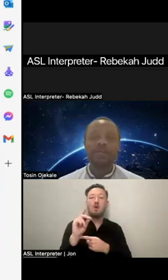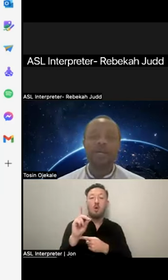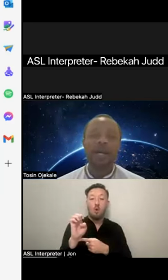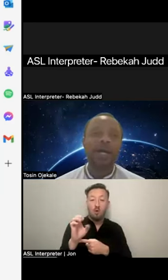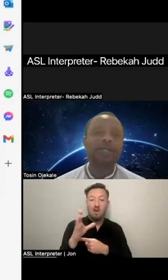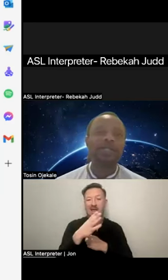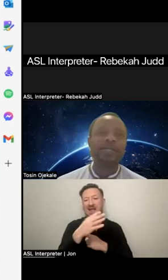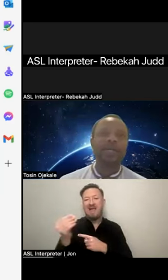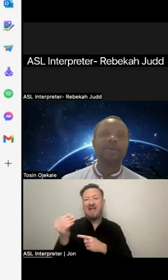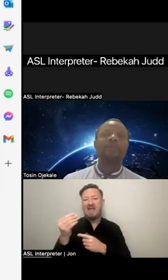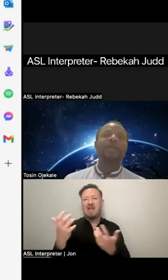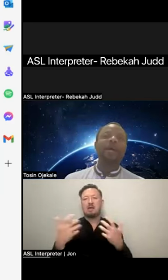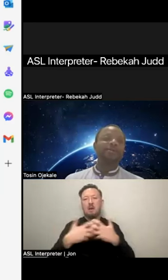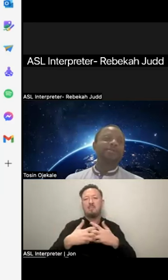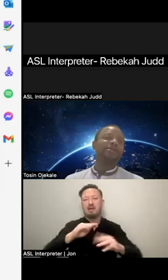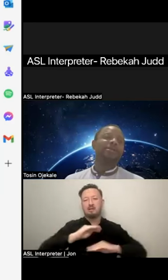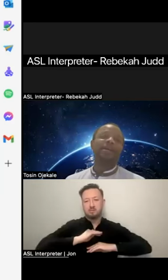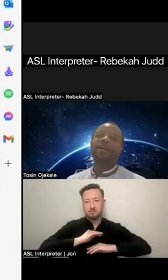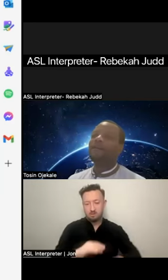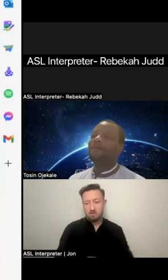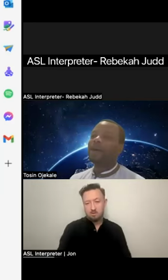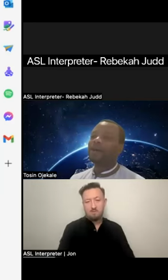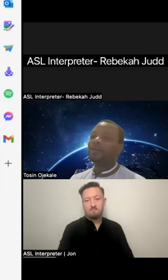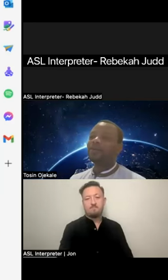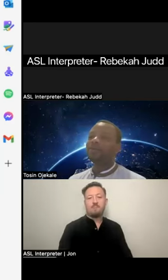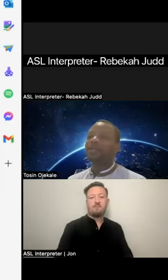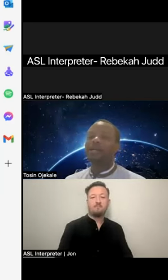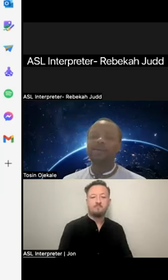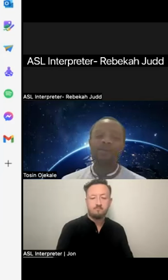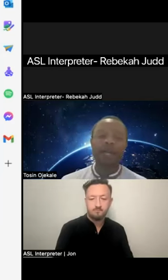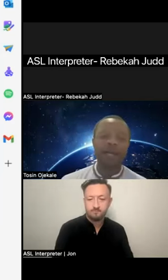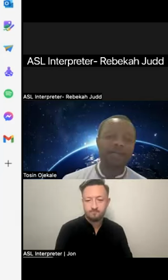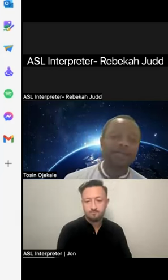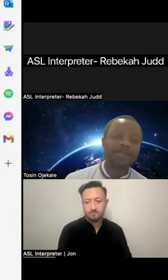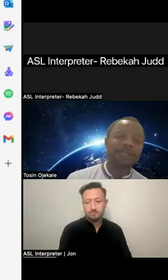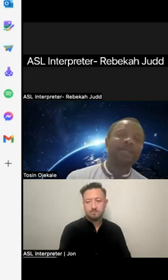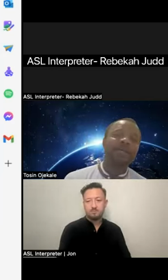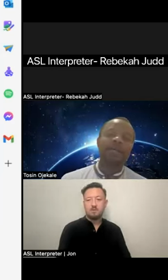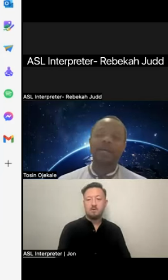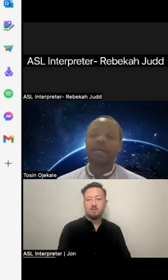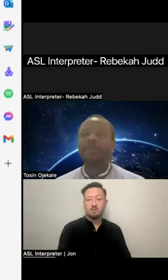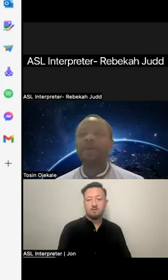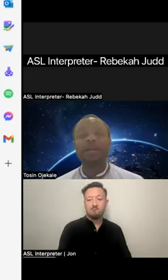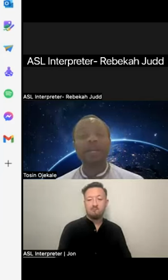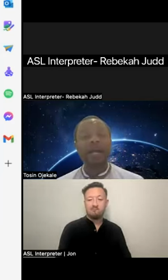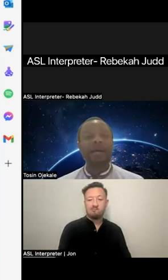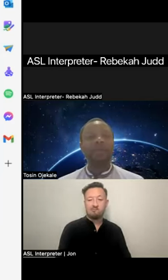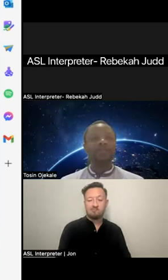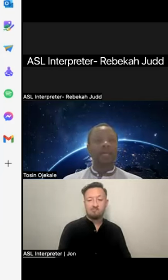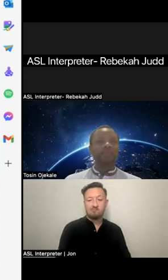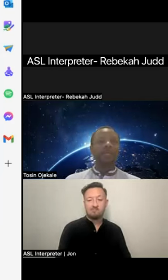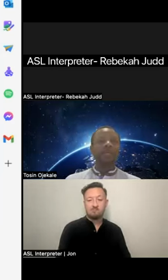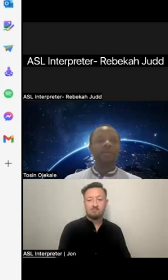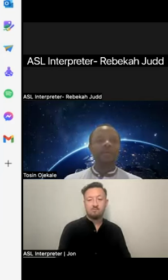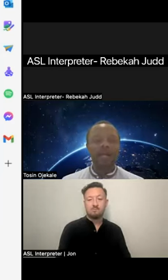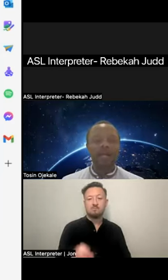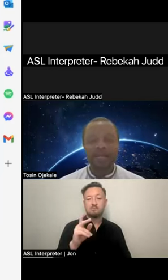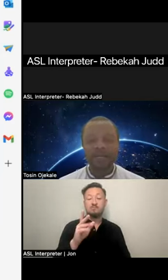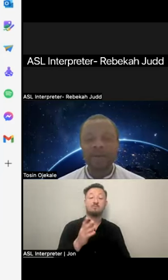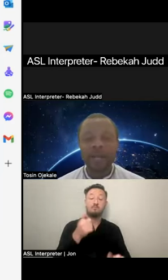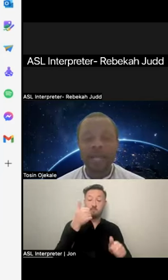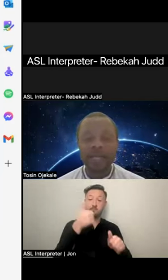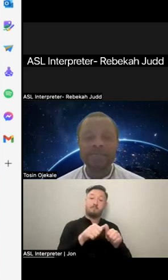codes and compliance. Fire code and compliance. Like I mentioned at the beginning of the